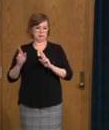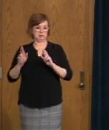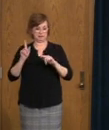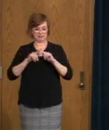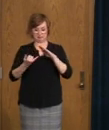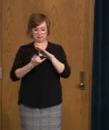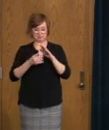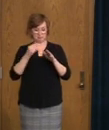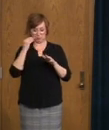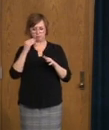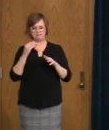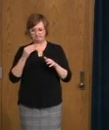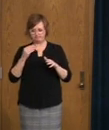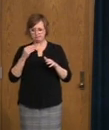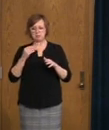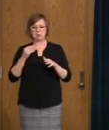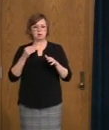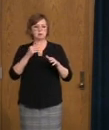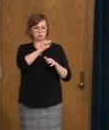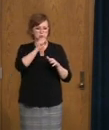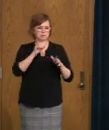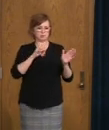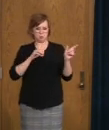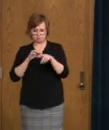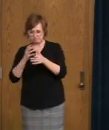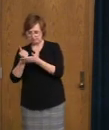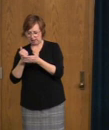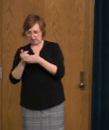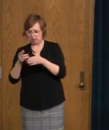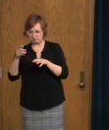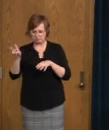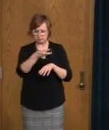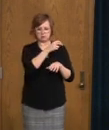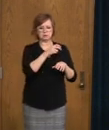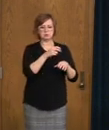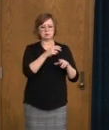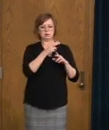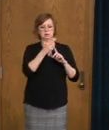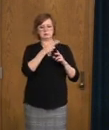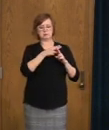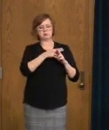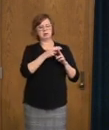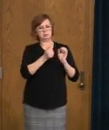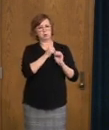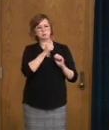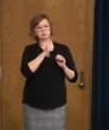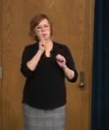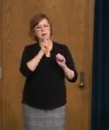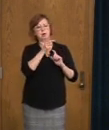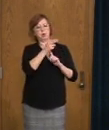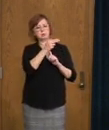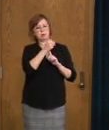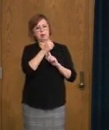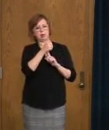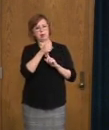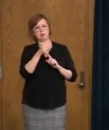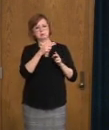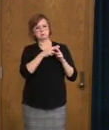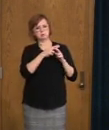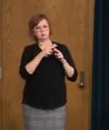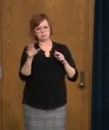by the Ministry of Social Services, typically in a hotel environment, and the SHA provides health services